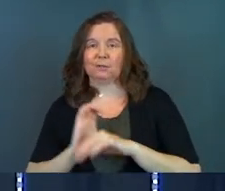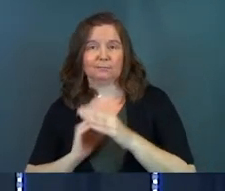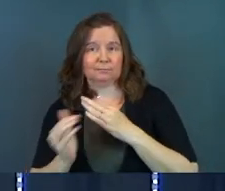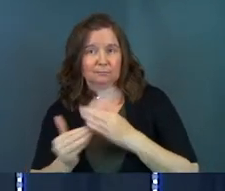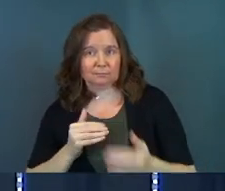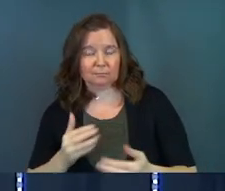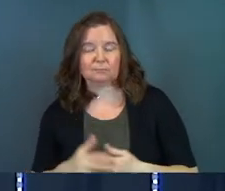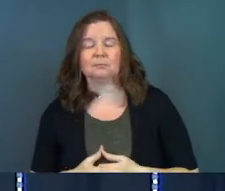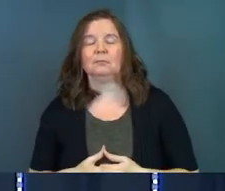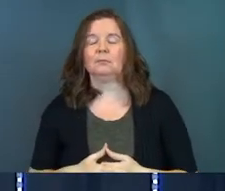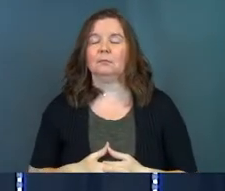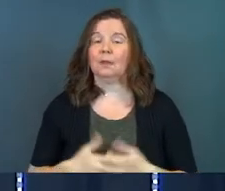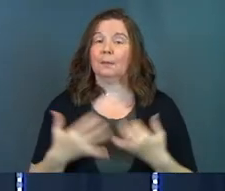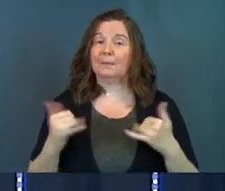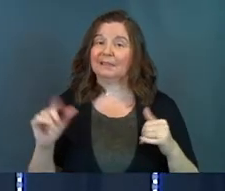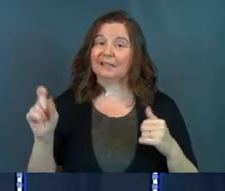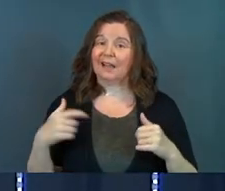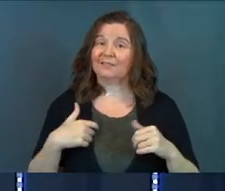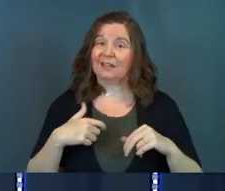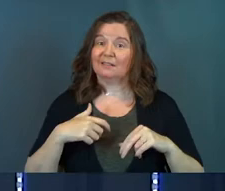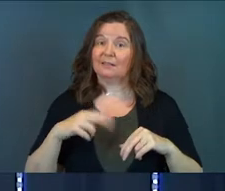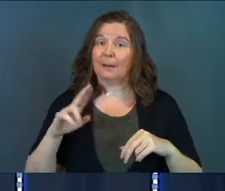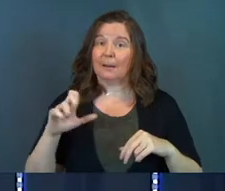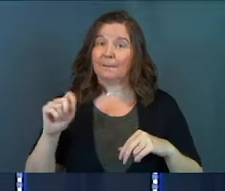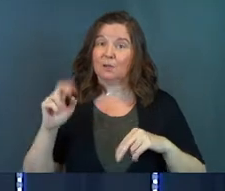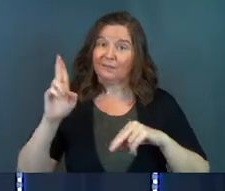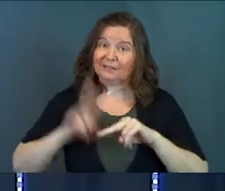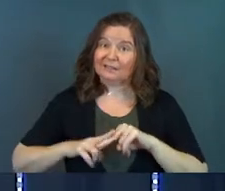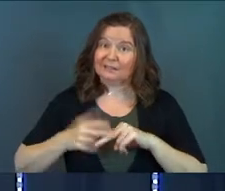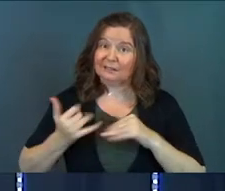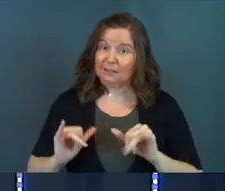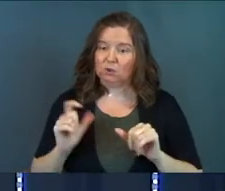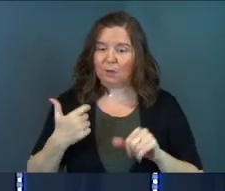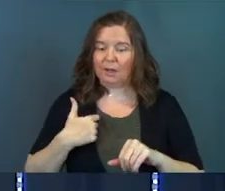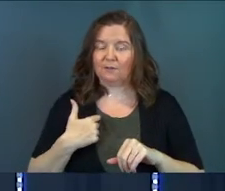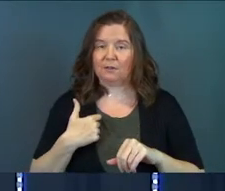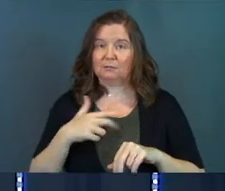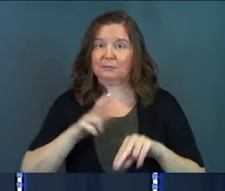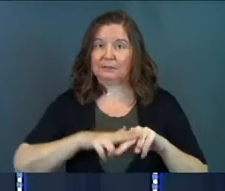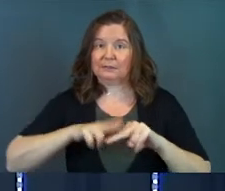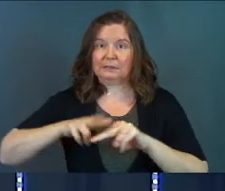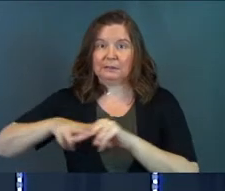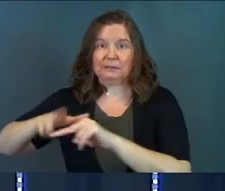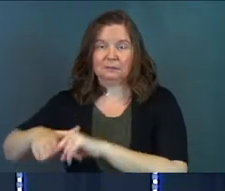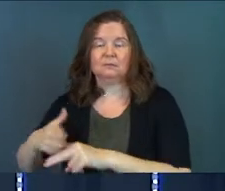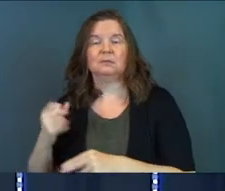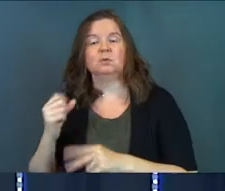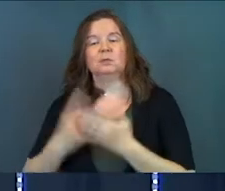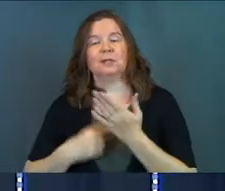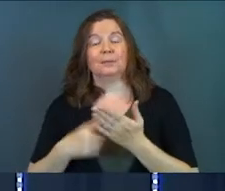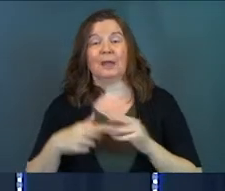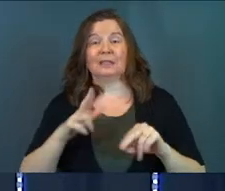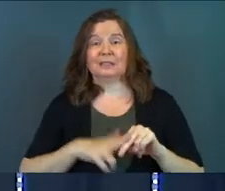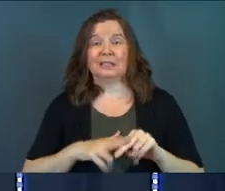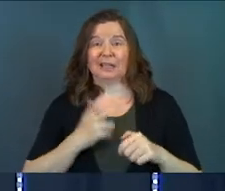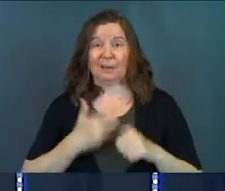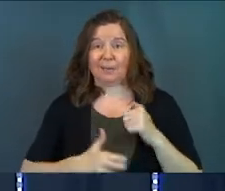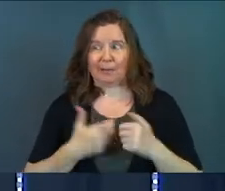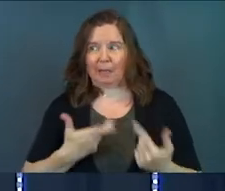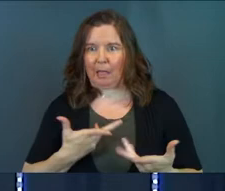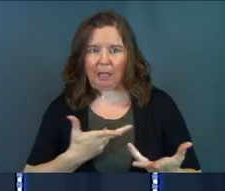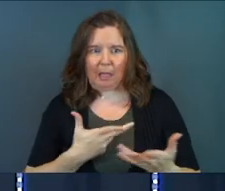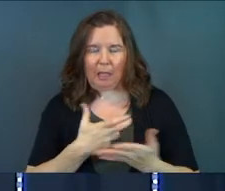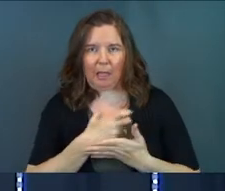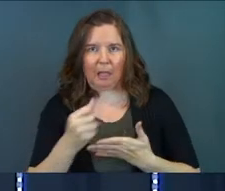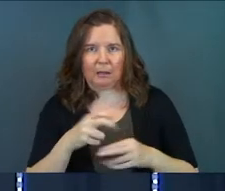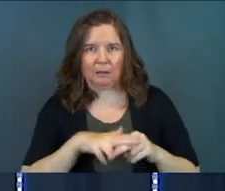church, but still have to have seats, amen? You still got to put people in seats, and sometimes there's seating problems, and that's what